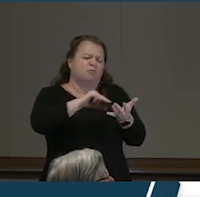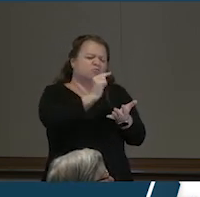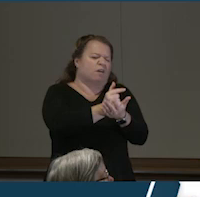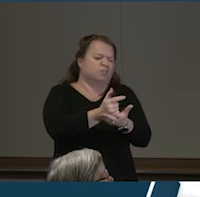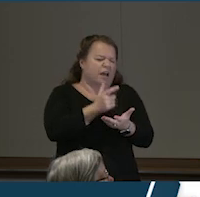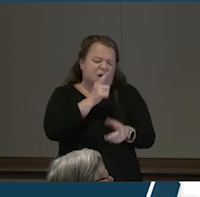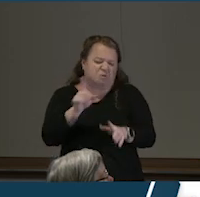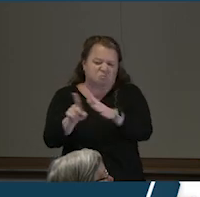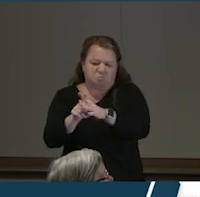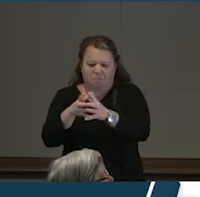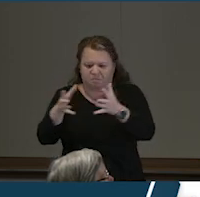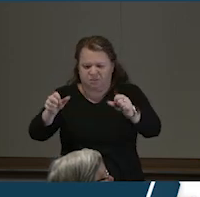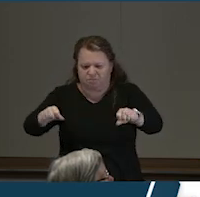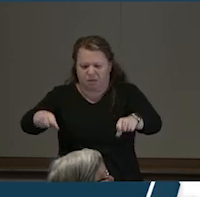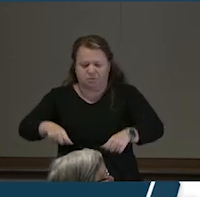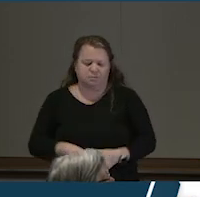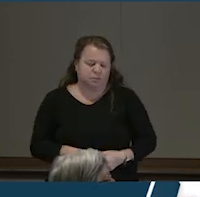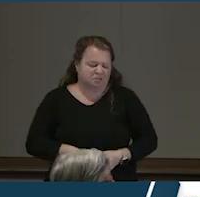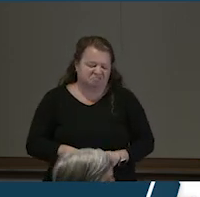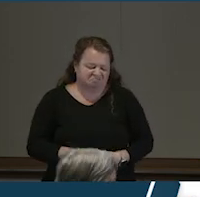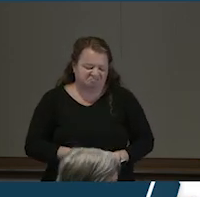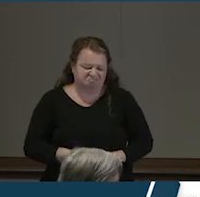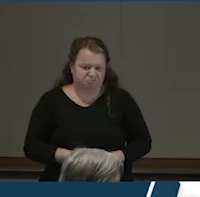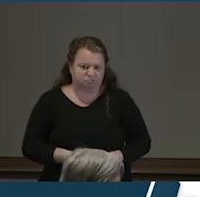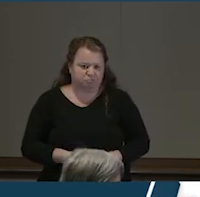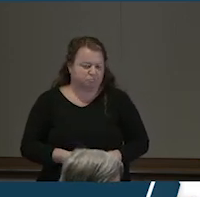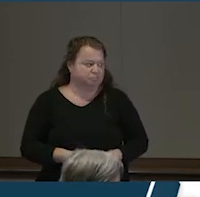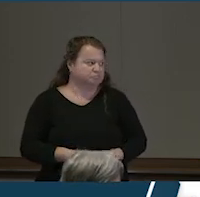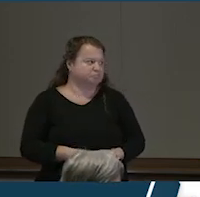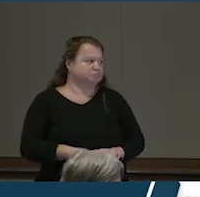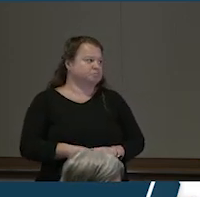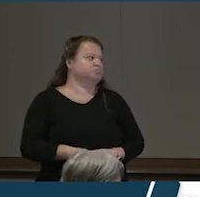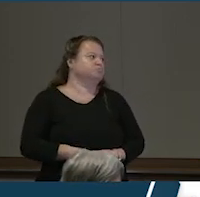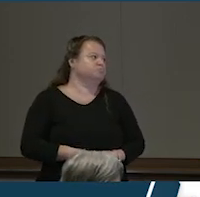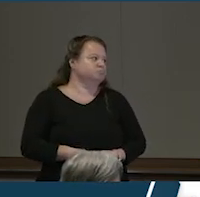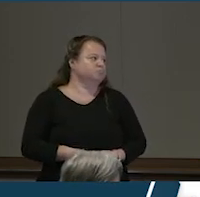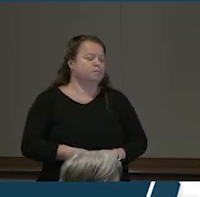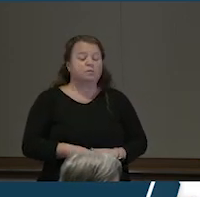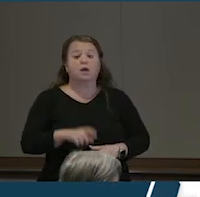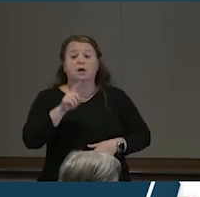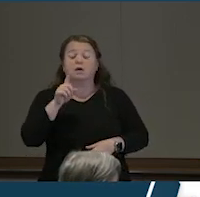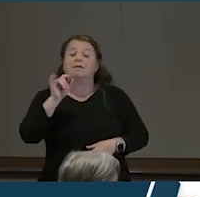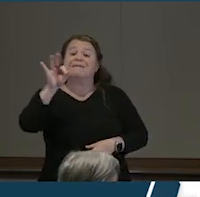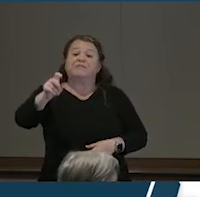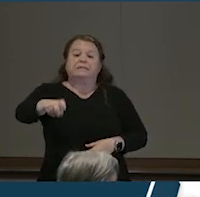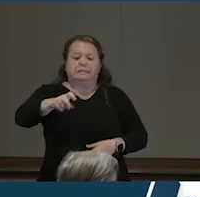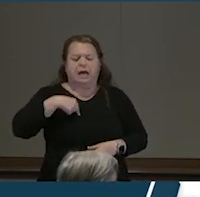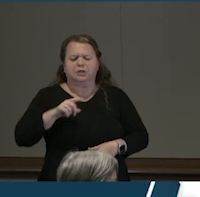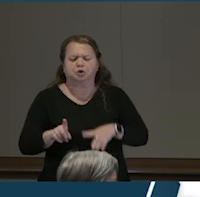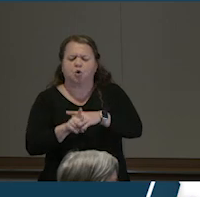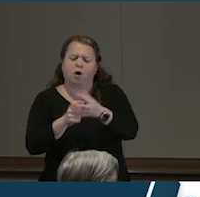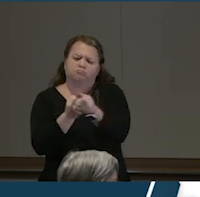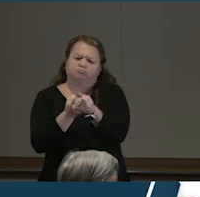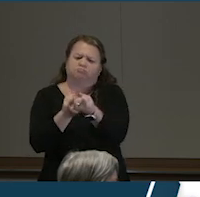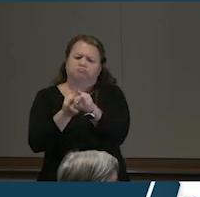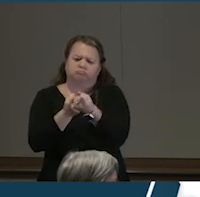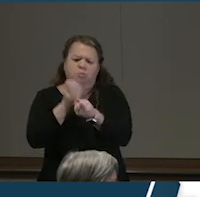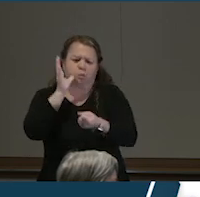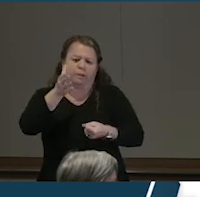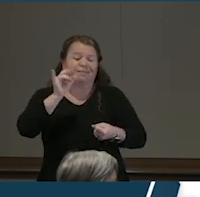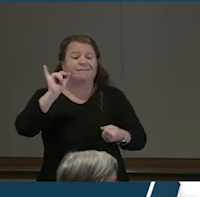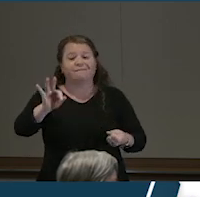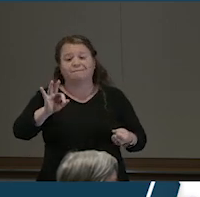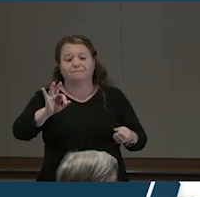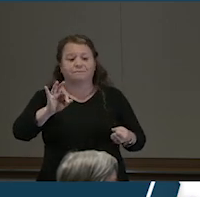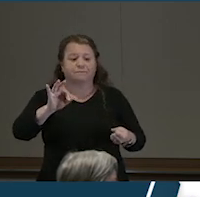those, if at all, really anymore. I show up when I need to as an advocate. Like if I